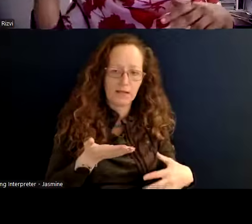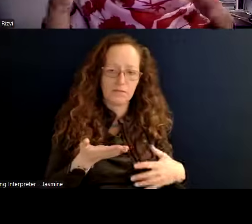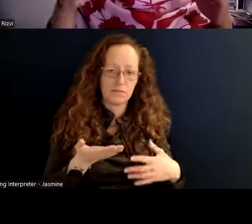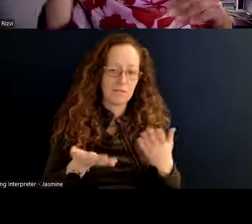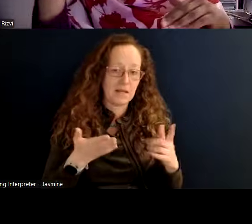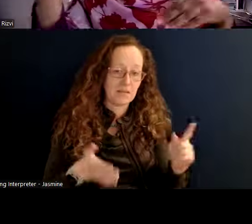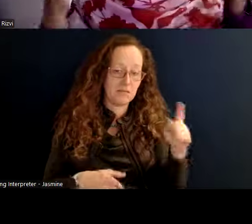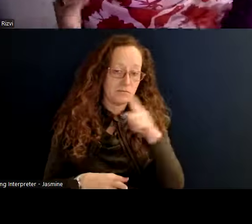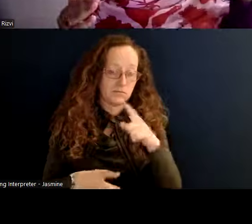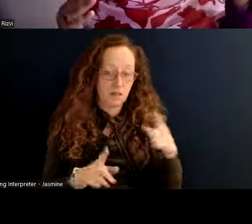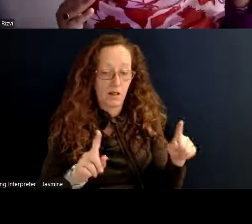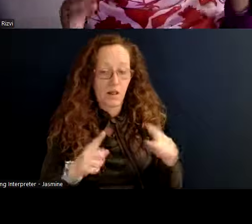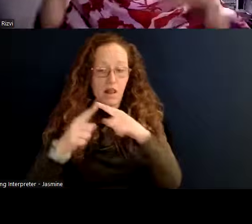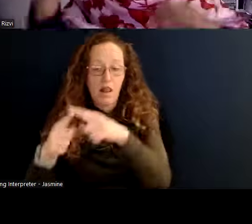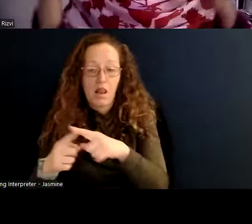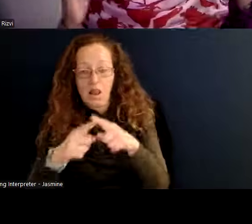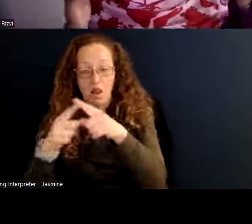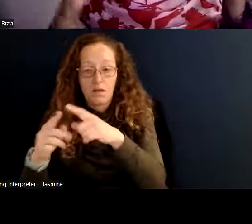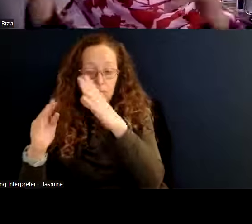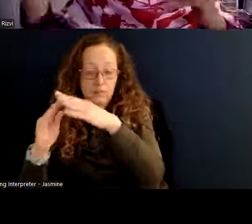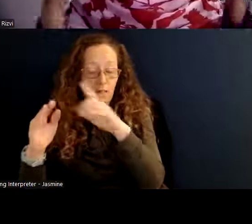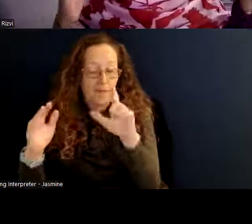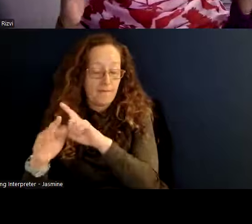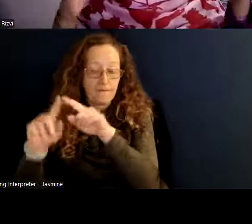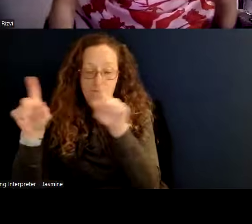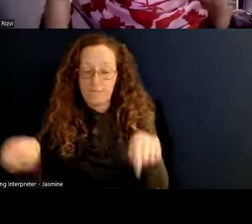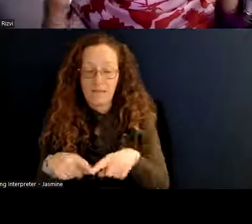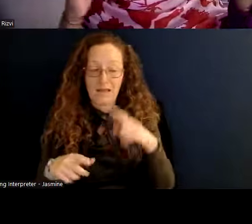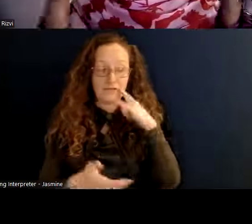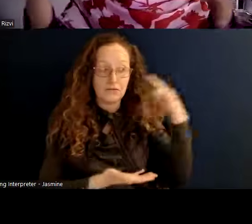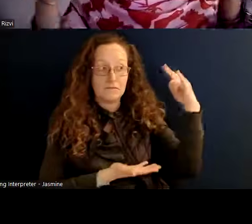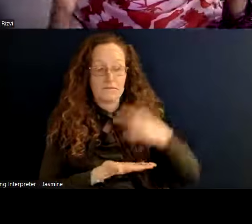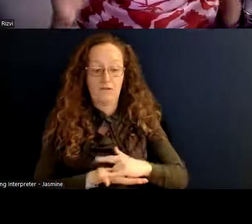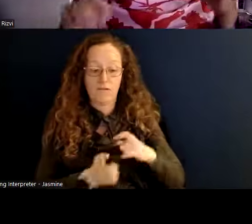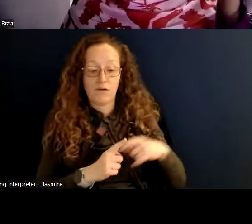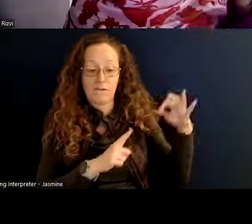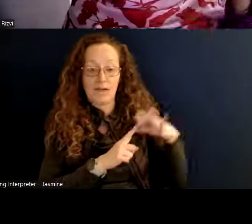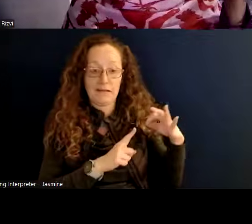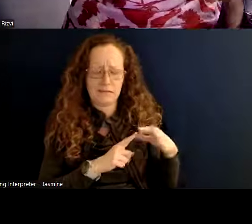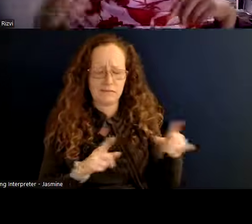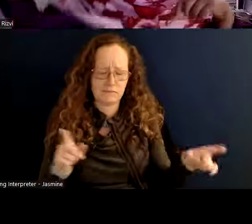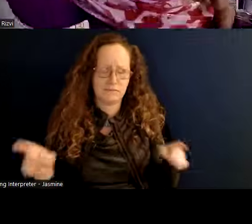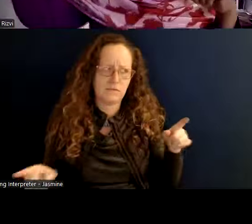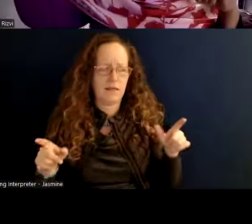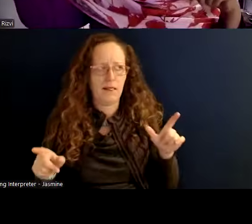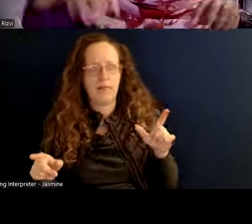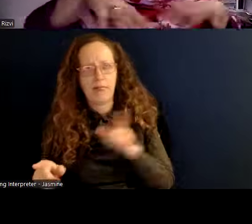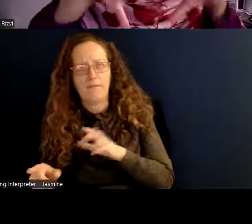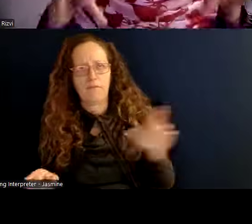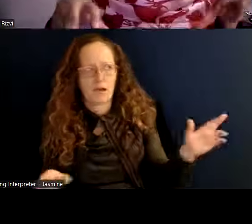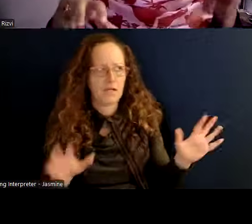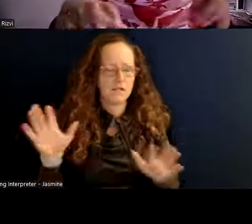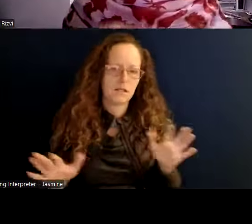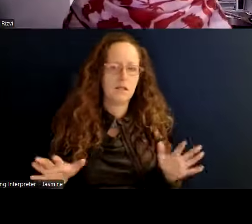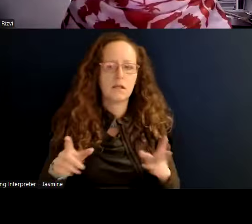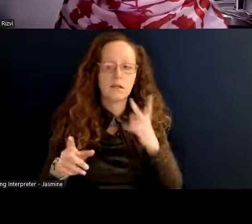to. Let's see. Top left. I'm jet lagged. I just got back from Pakistan, so I'll be doing left and right a lot. So top left, where you see that selfie, those